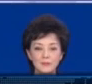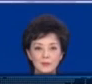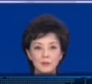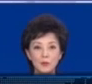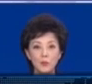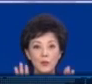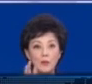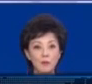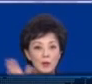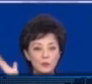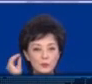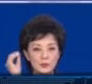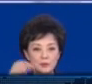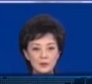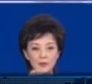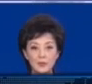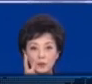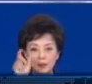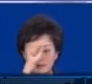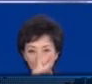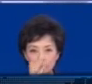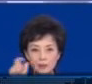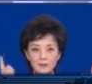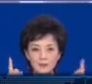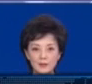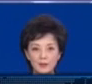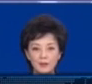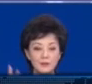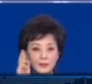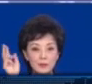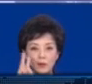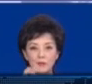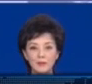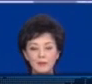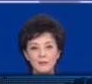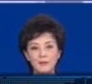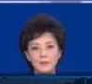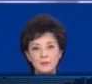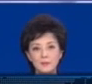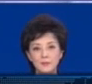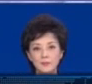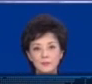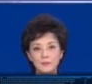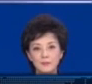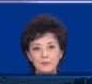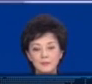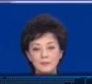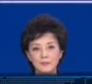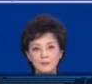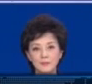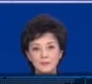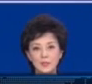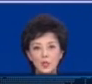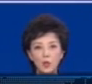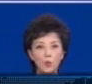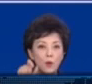support. We publish the information in a transparent manner so the society can get a full knowledge about